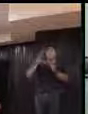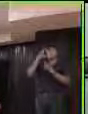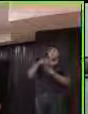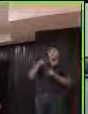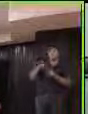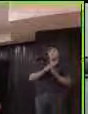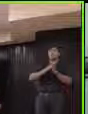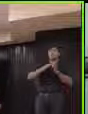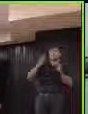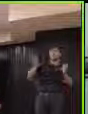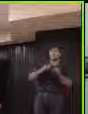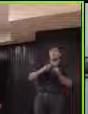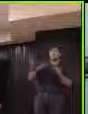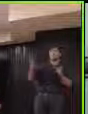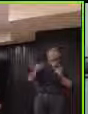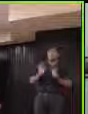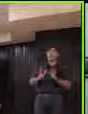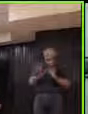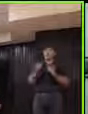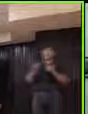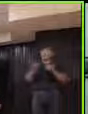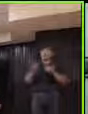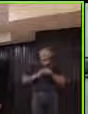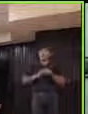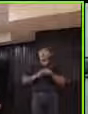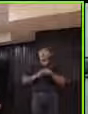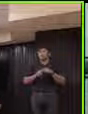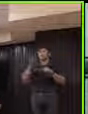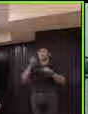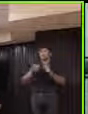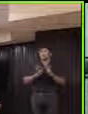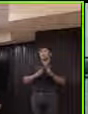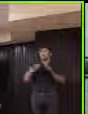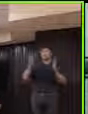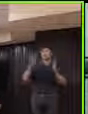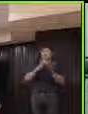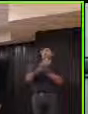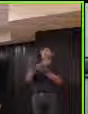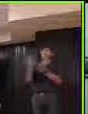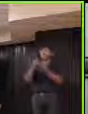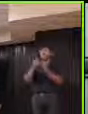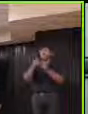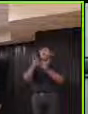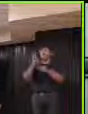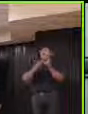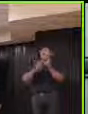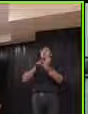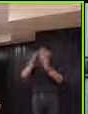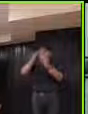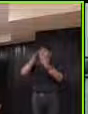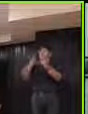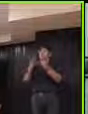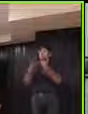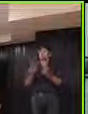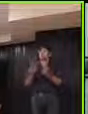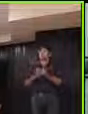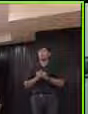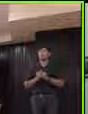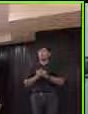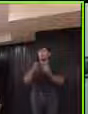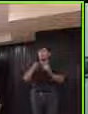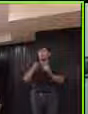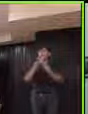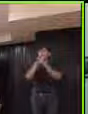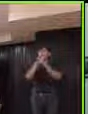extremely diverse, and it is also very diverse in its political aspiration. This